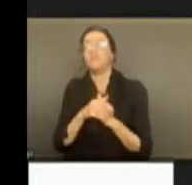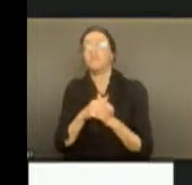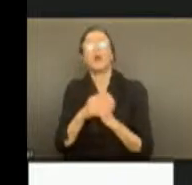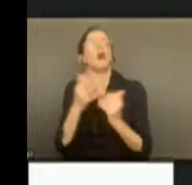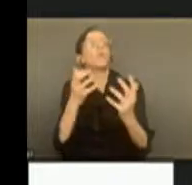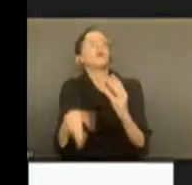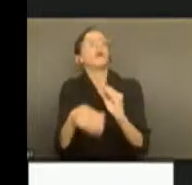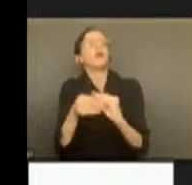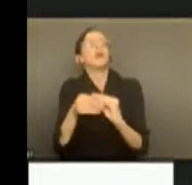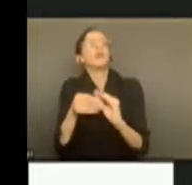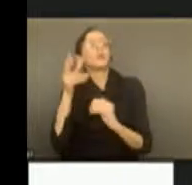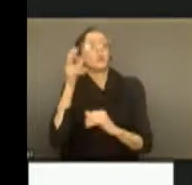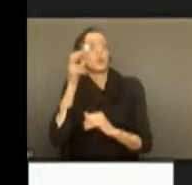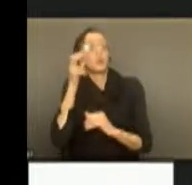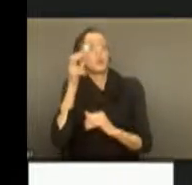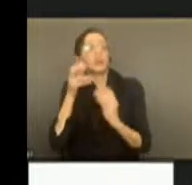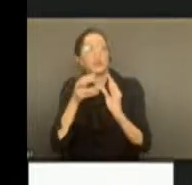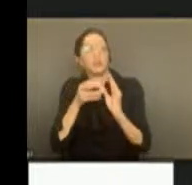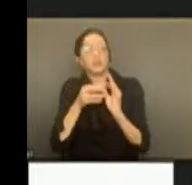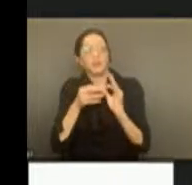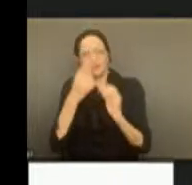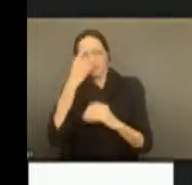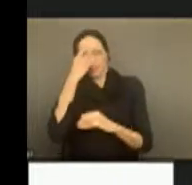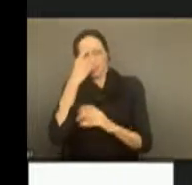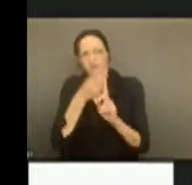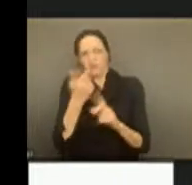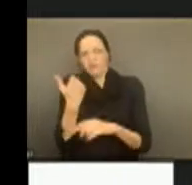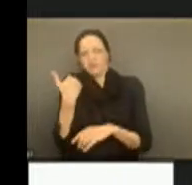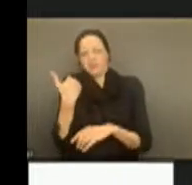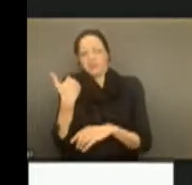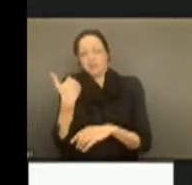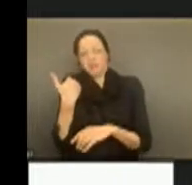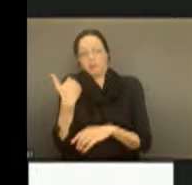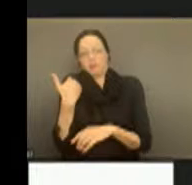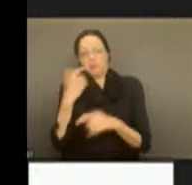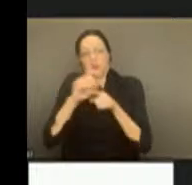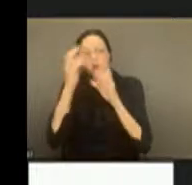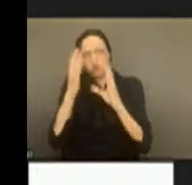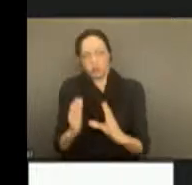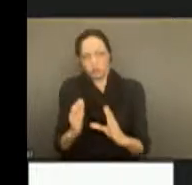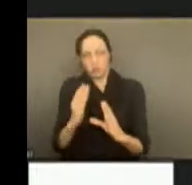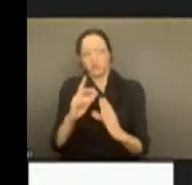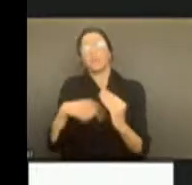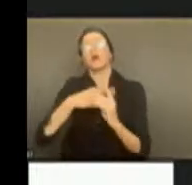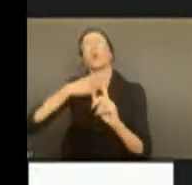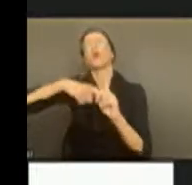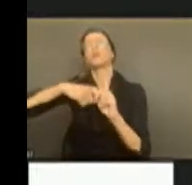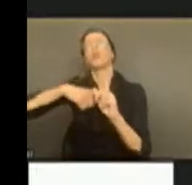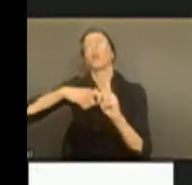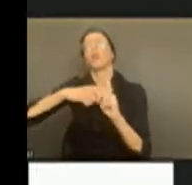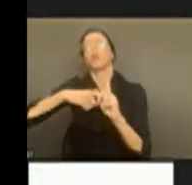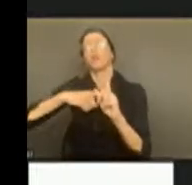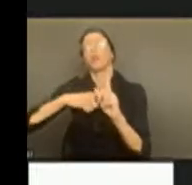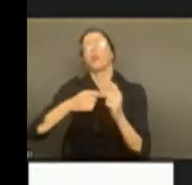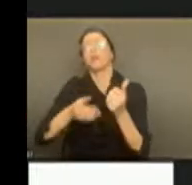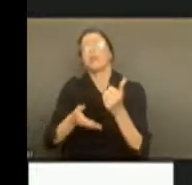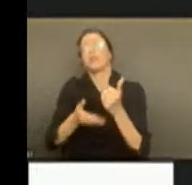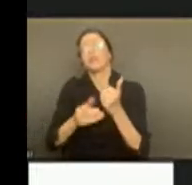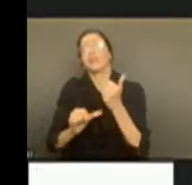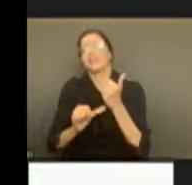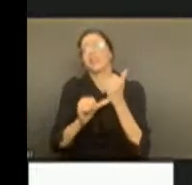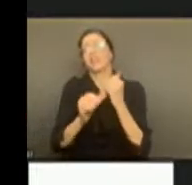comment, I think from the last caller, about rental assistance, and I wanted to make note that the county was awarded a